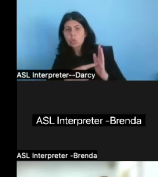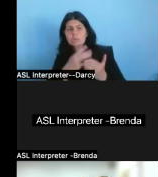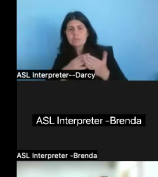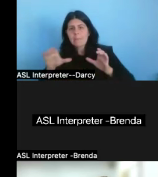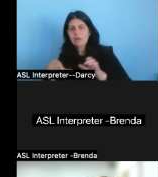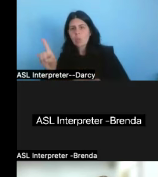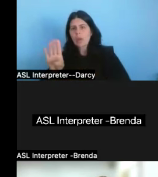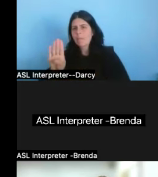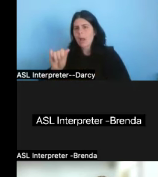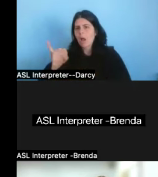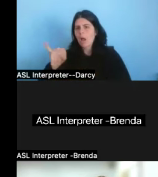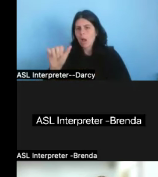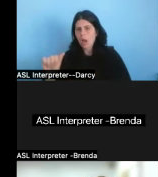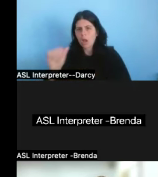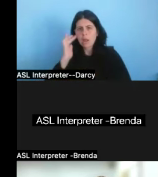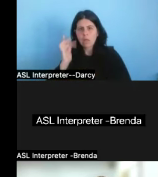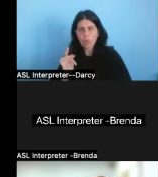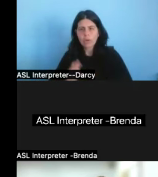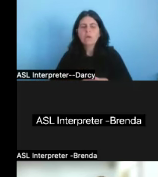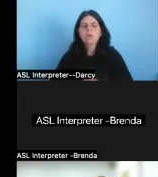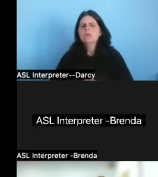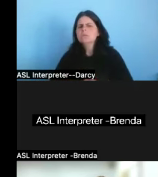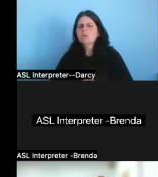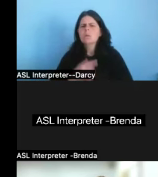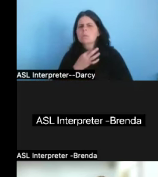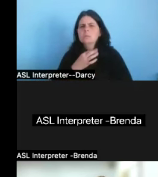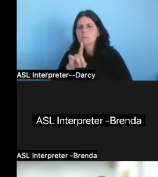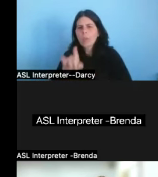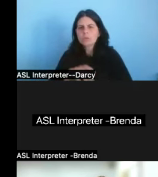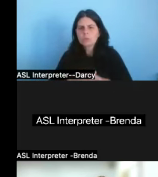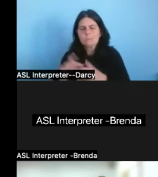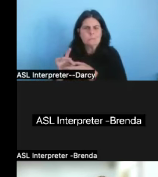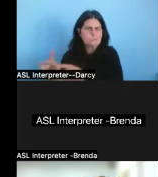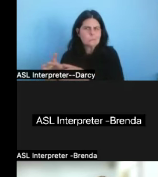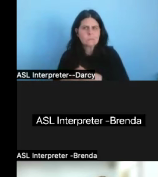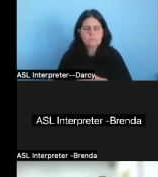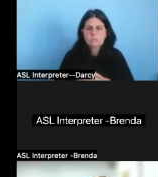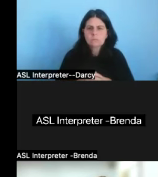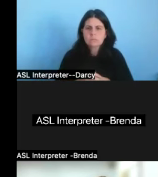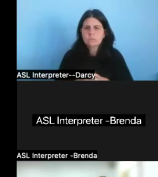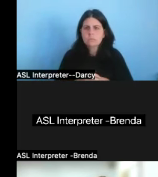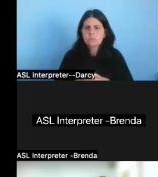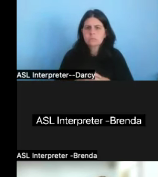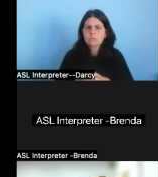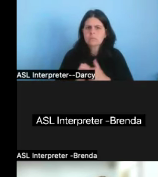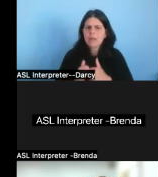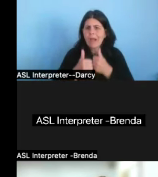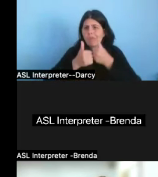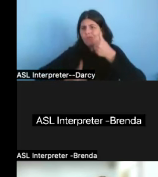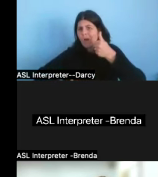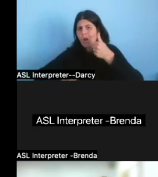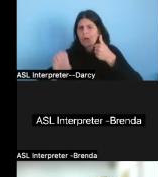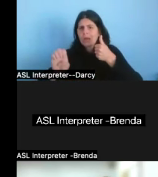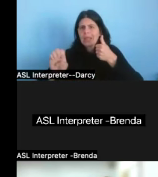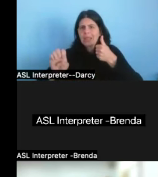Baja California. So the question, I think it's kind of related to this. How far south in California have EWs been